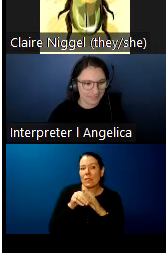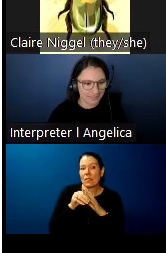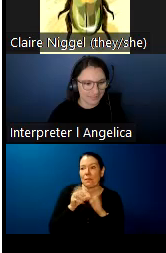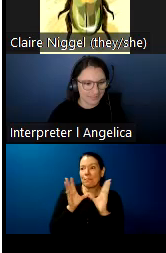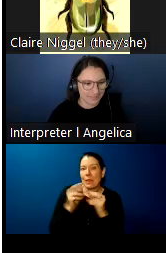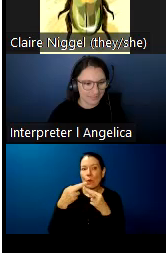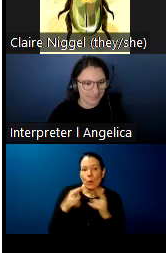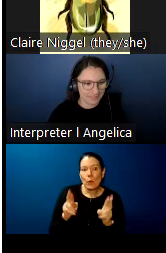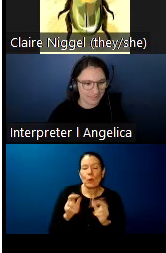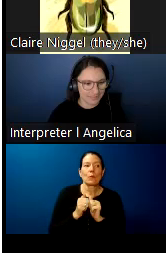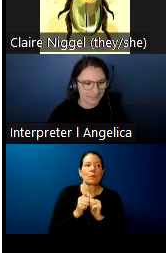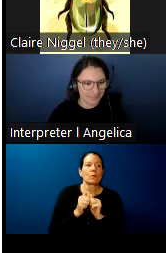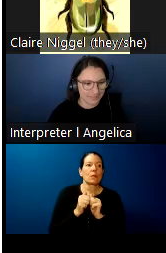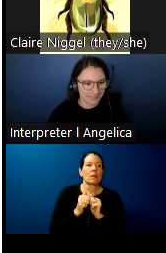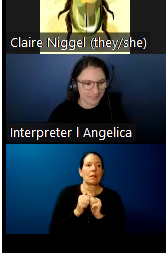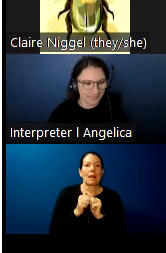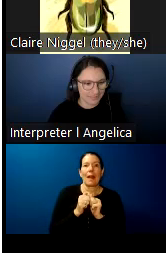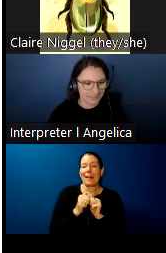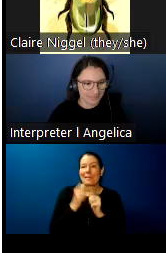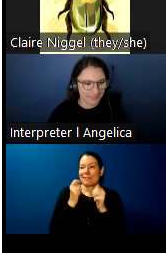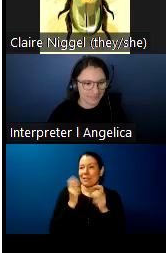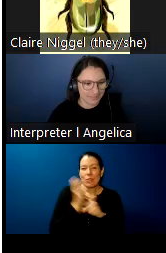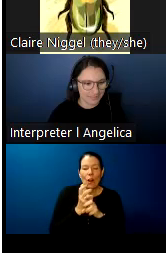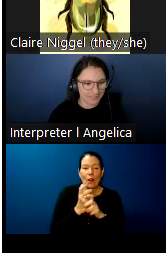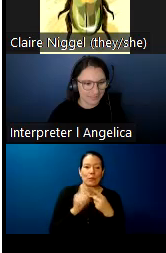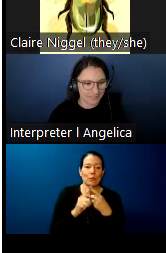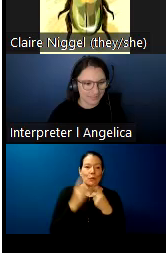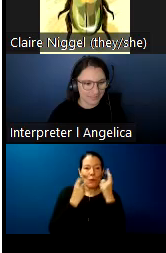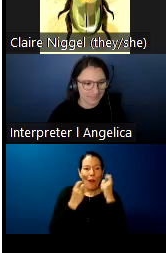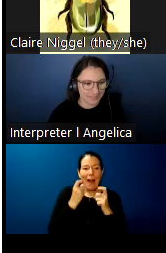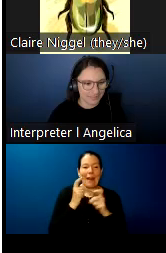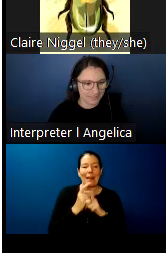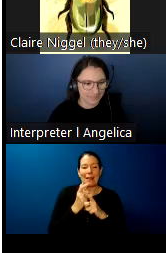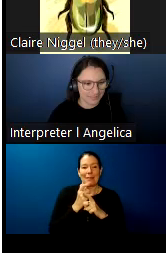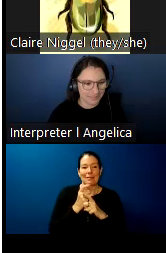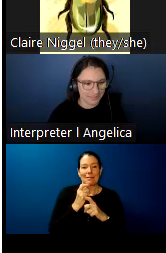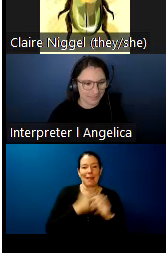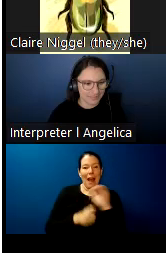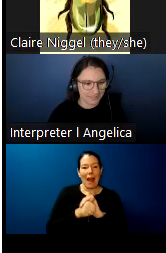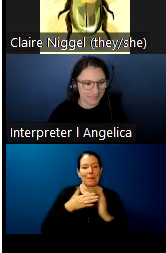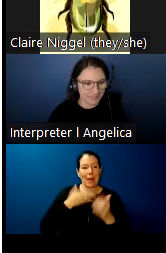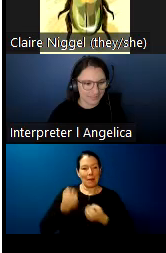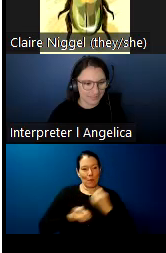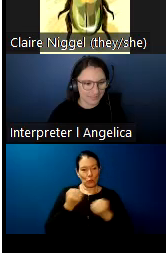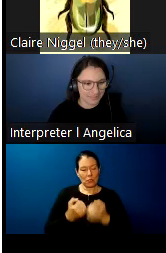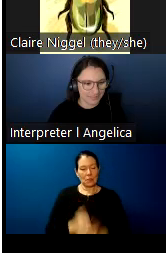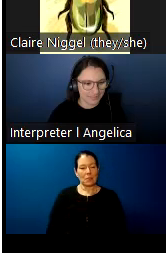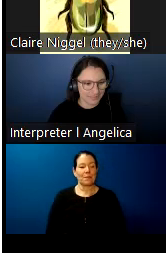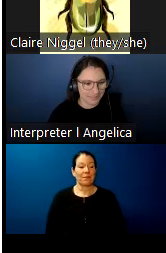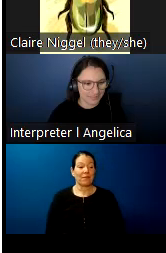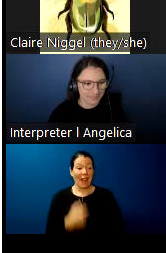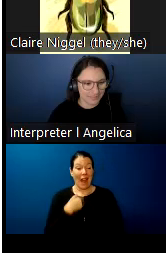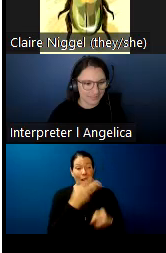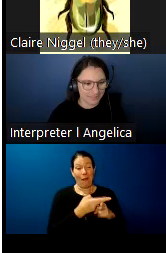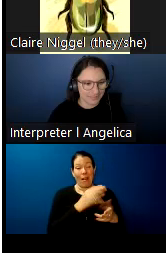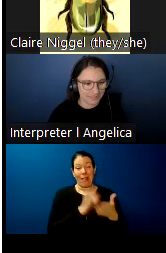be going to the toilets and crying and that kind of thing, and trying to hide it. I call that year my zombie year, because I was pretty much a zombie. And of